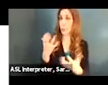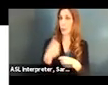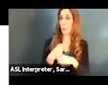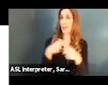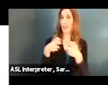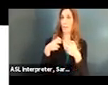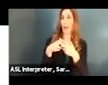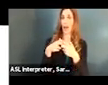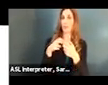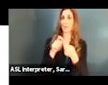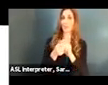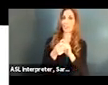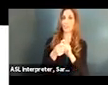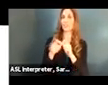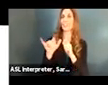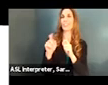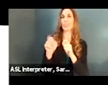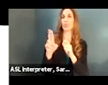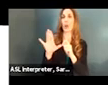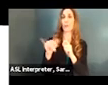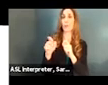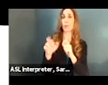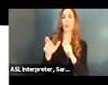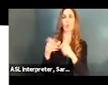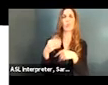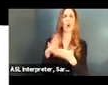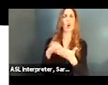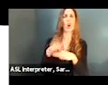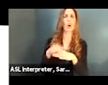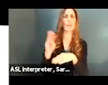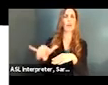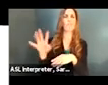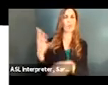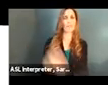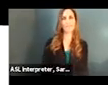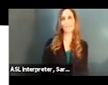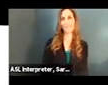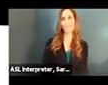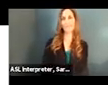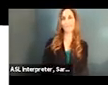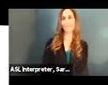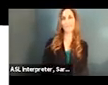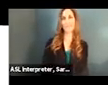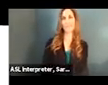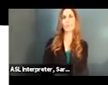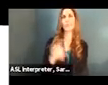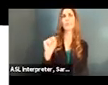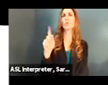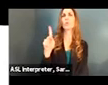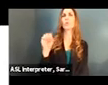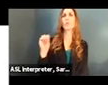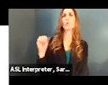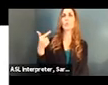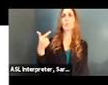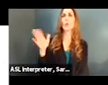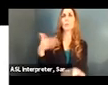we're going to be learning that on May 4th. If you want to join us, I'll give you the info for that. We also have this Skoog Music Box, which I've never